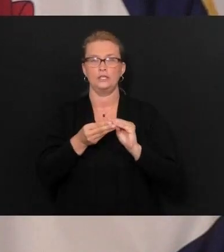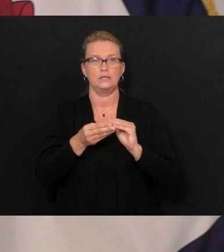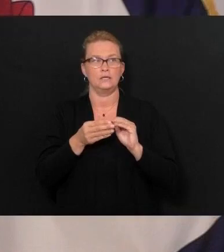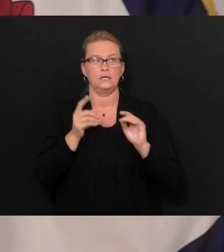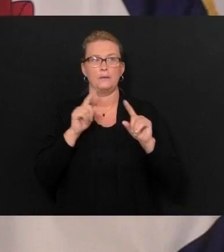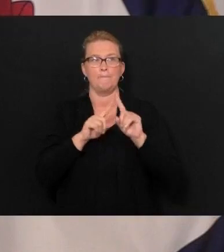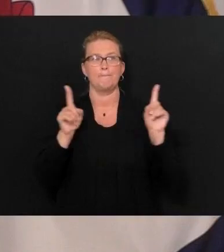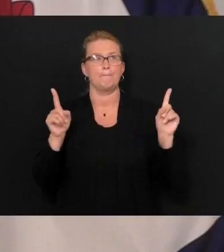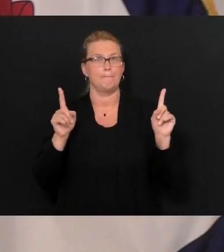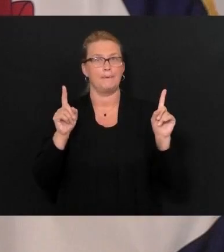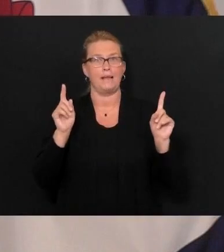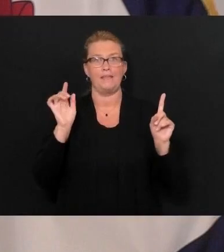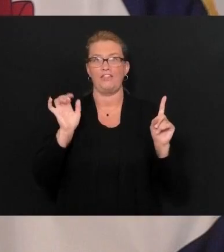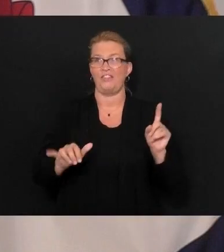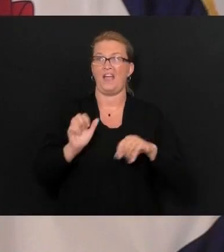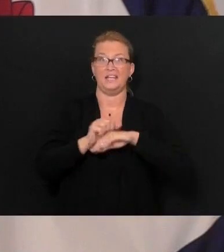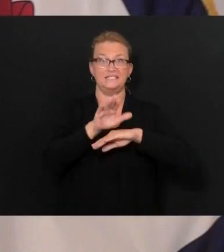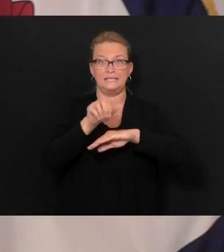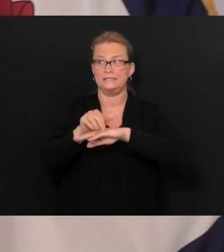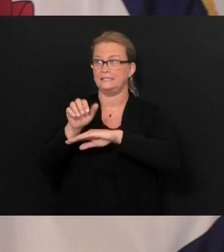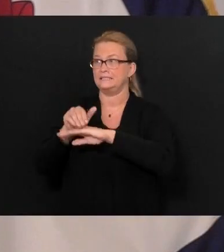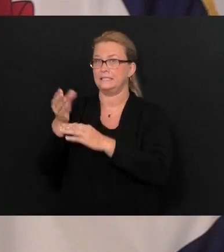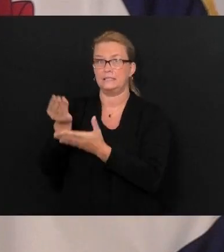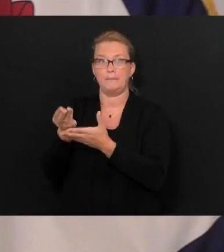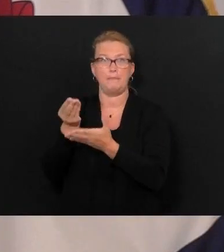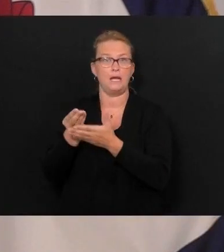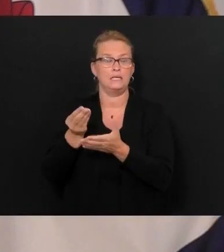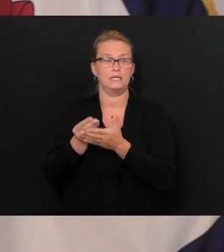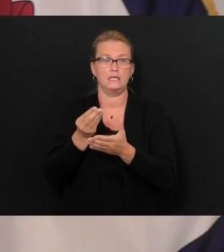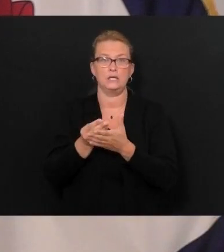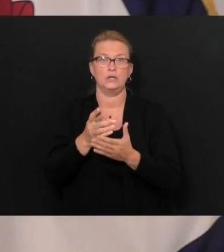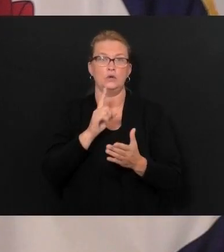but that went right out, and it's well